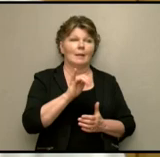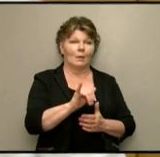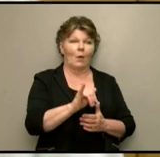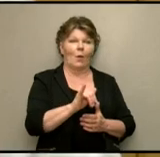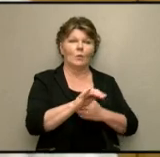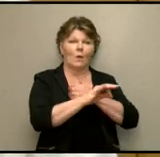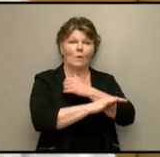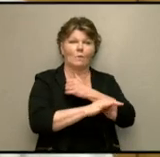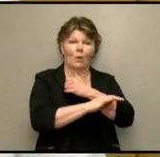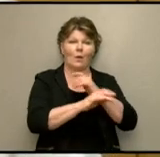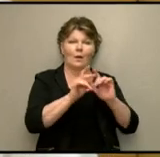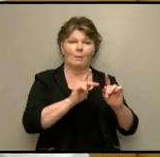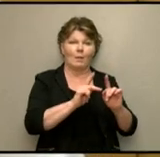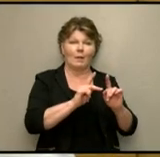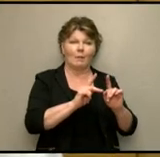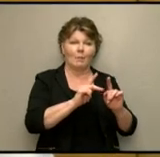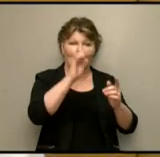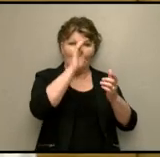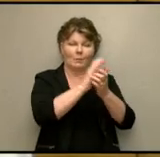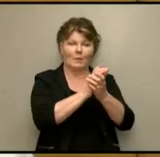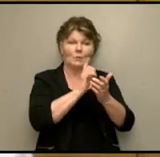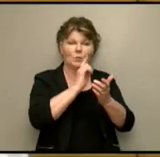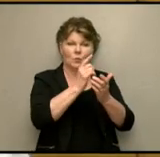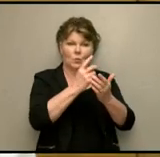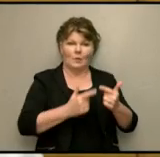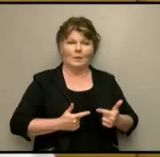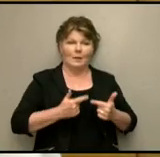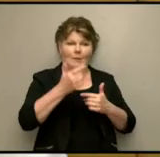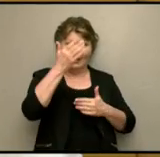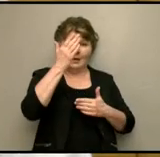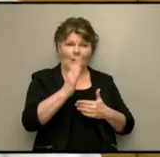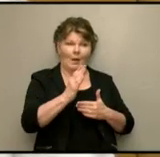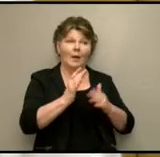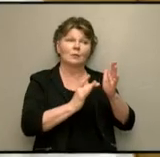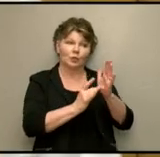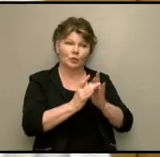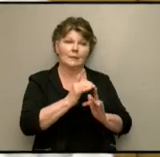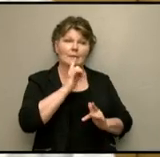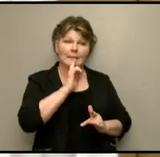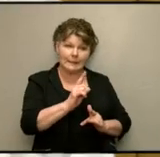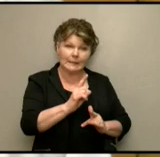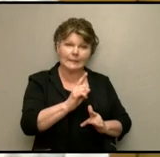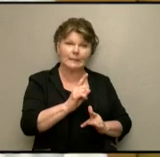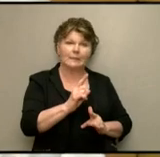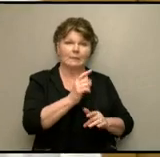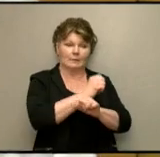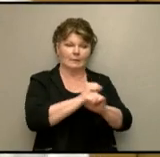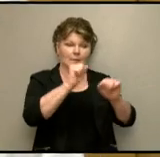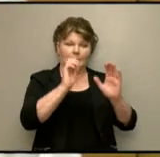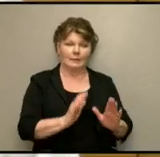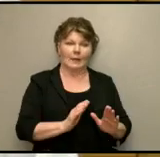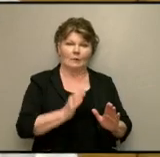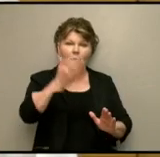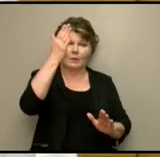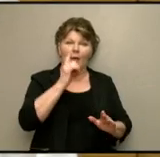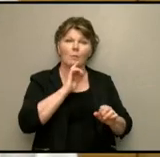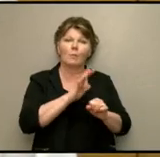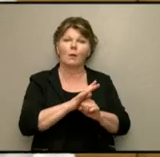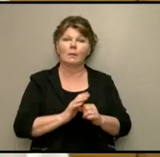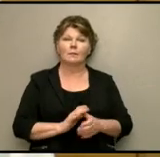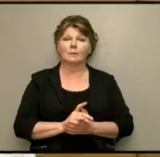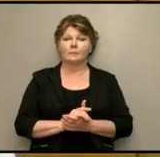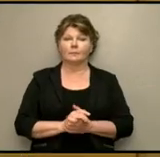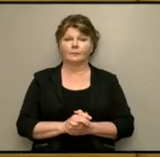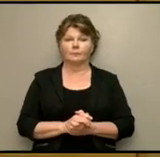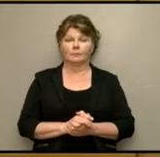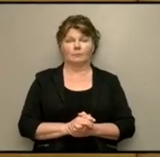foreigners who believed in the true living God that Jesus is the true living Savior God promised.